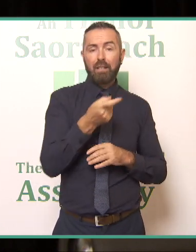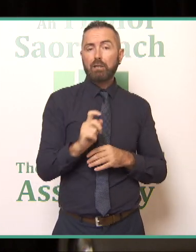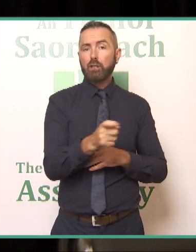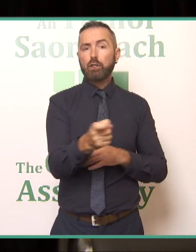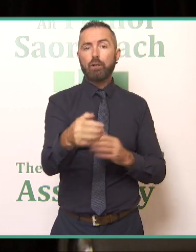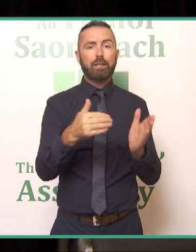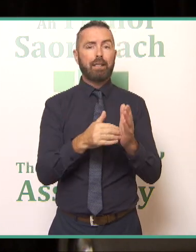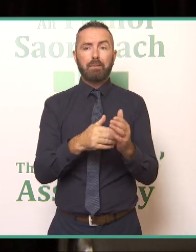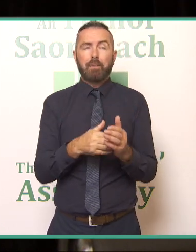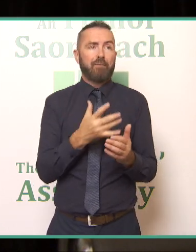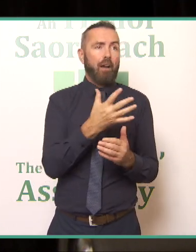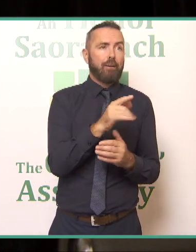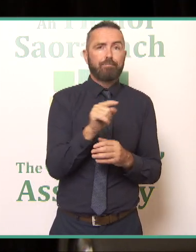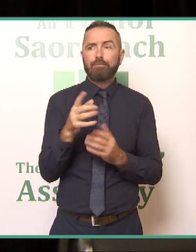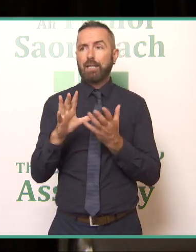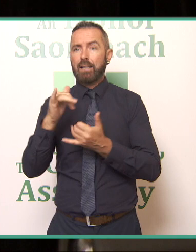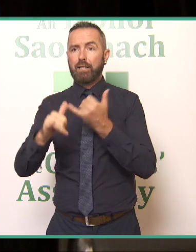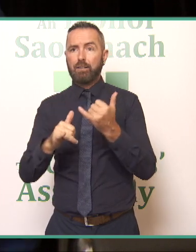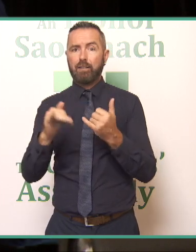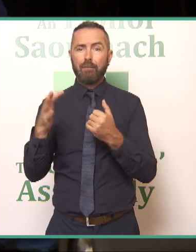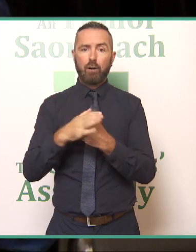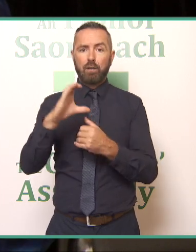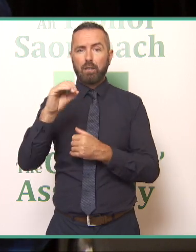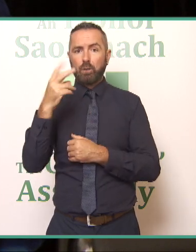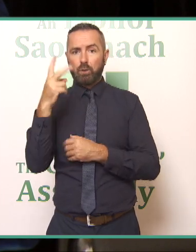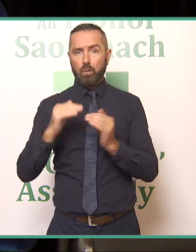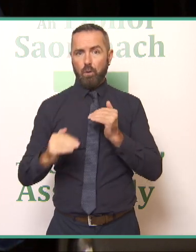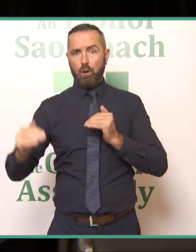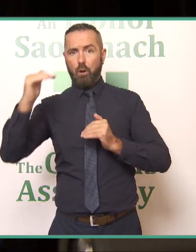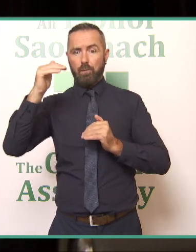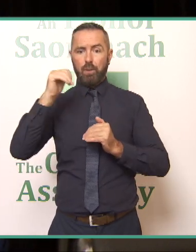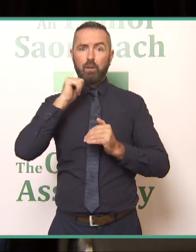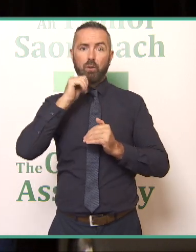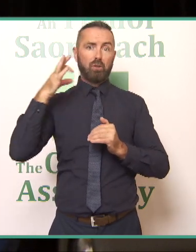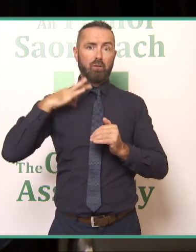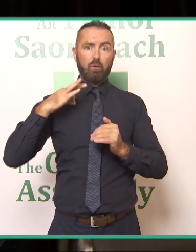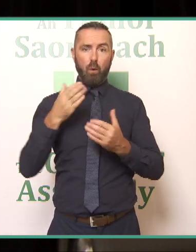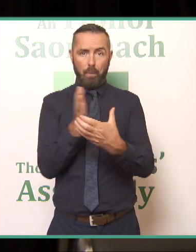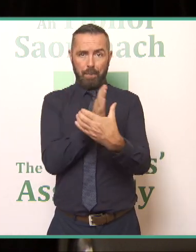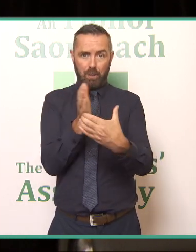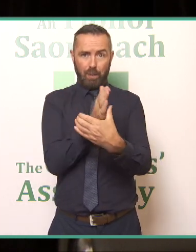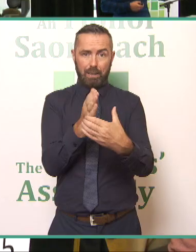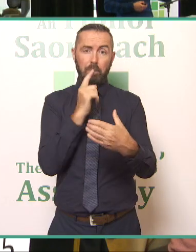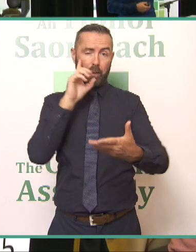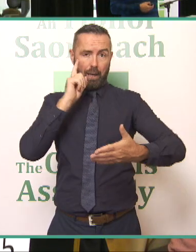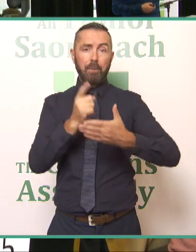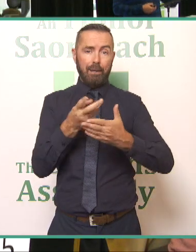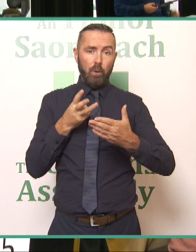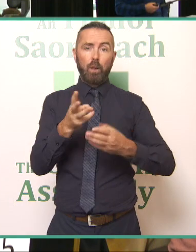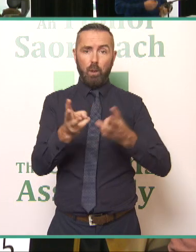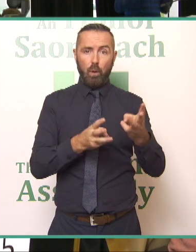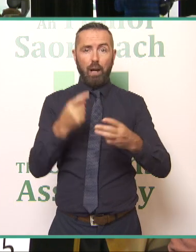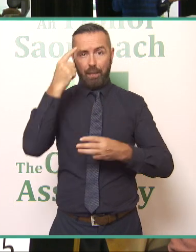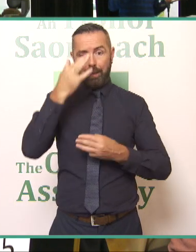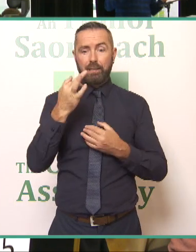take us 5 to 10 years to get our soil carbon up. No reward in the intermediate time, but I believe in it. I think it's a way to